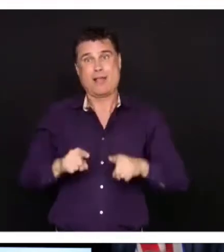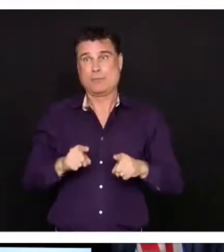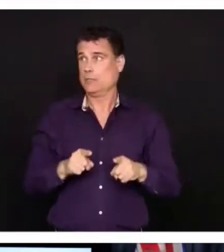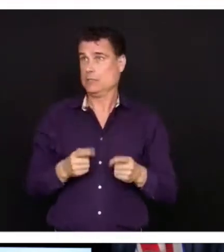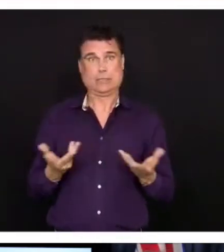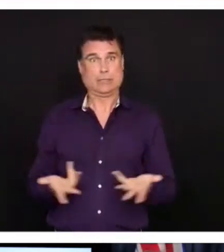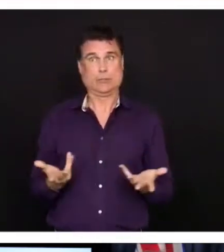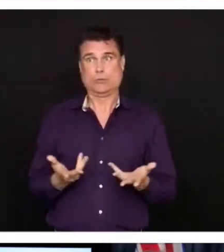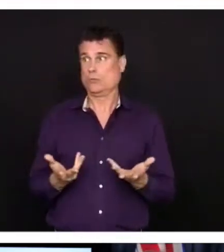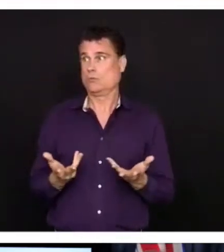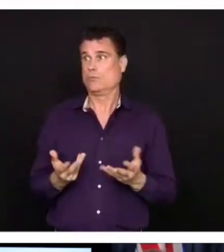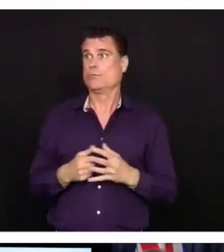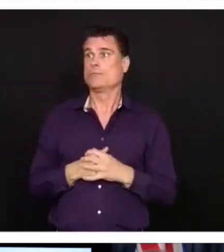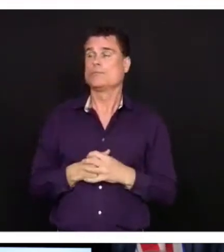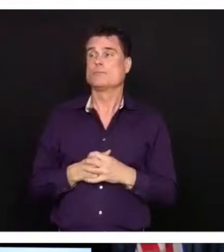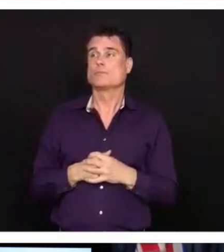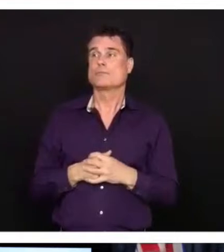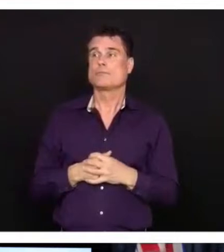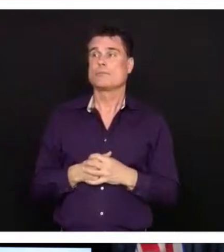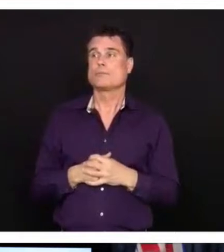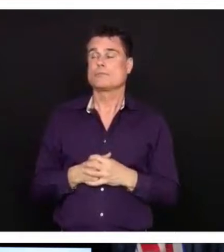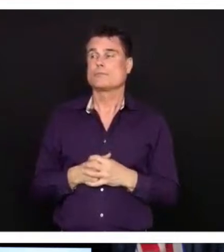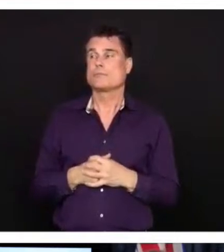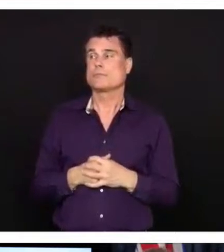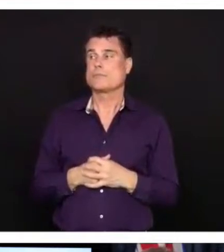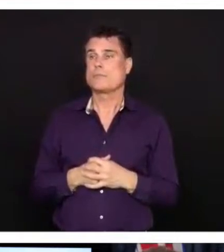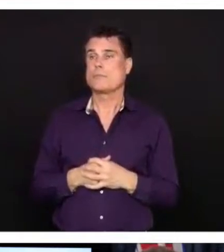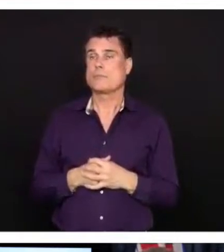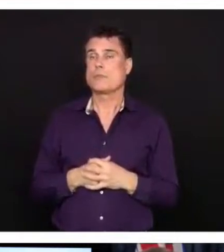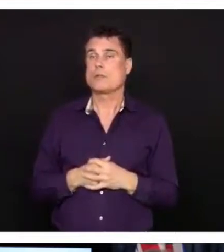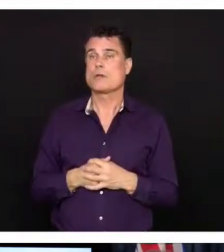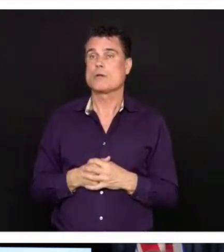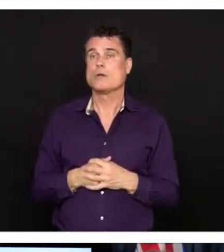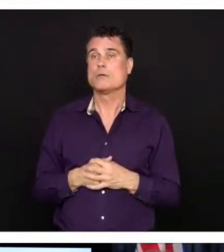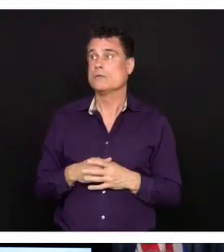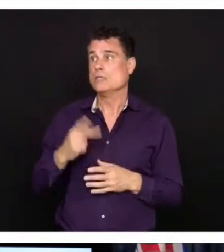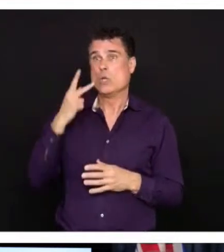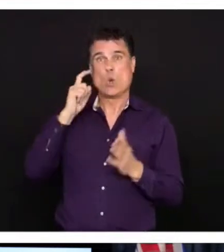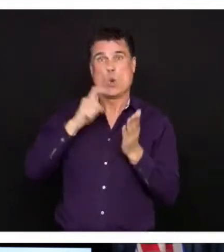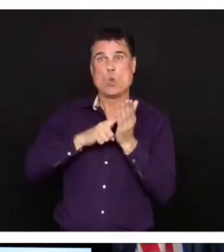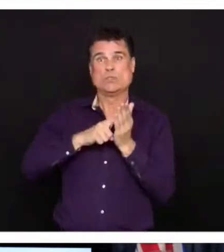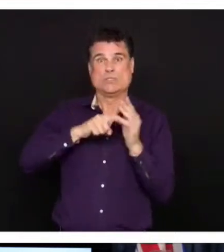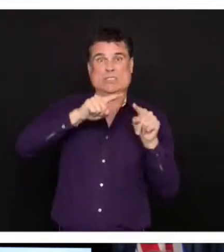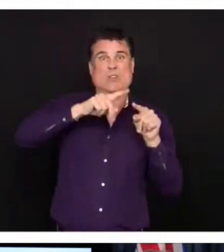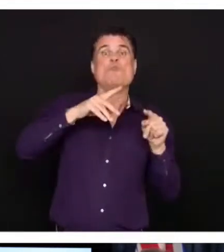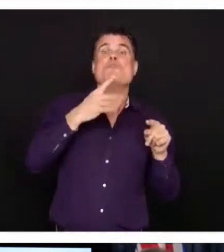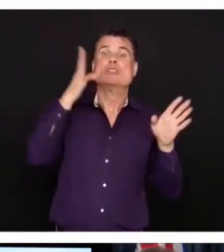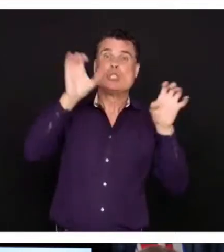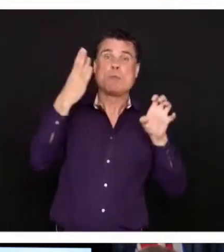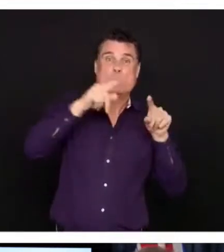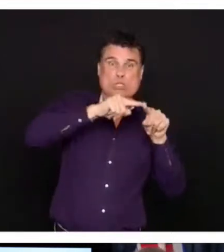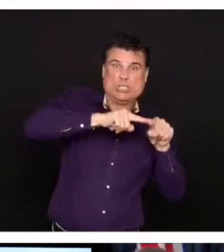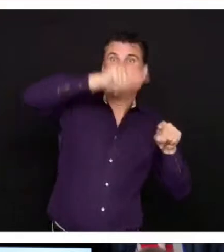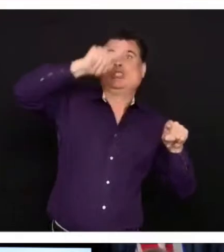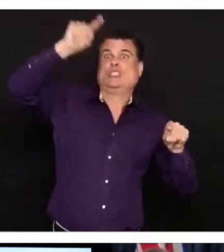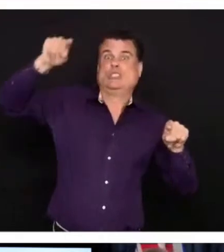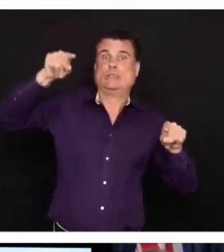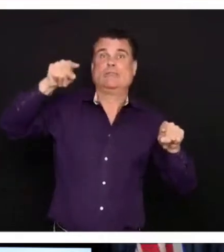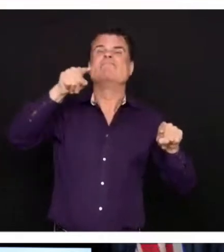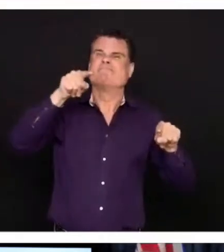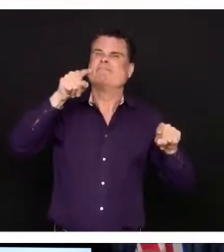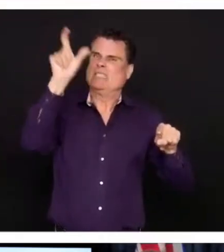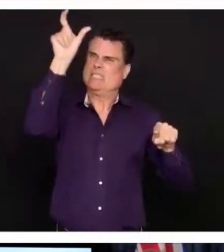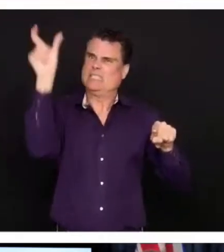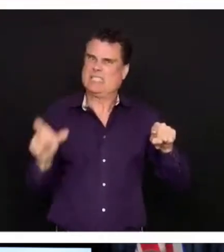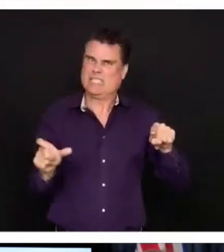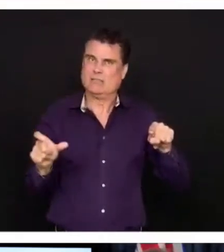time of March 27th, and of South Korea, and you see on the line what's happened in British Columbia. In other words, we are much closer on